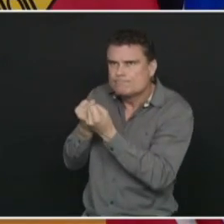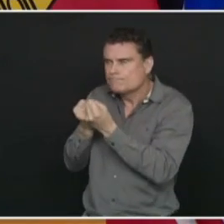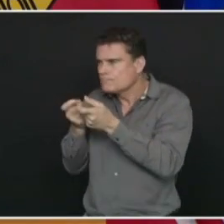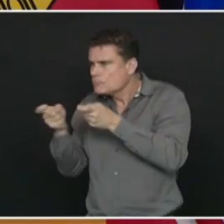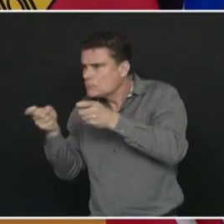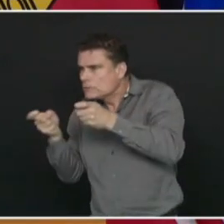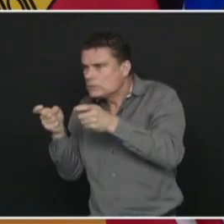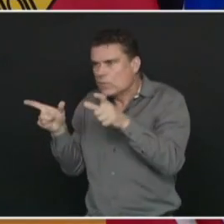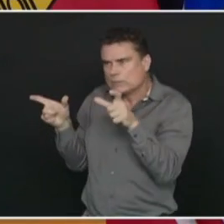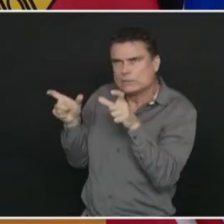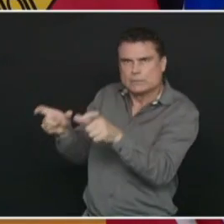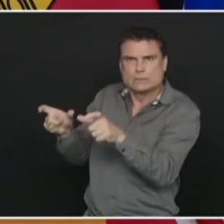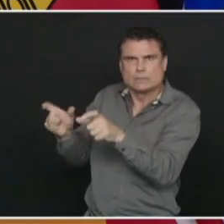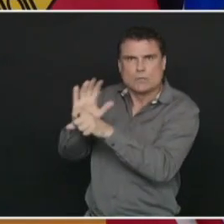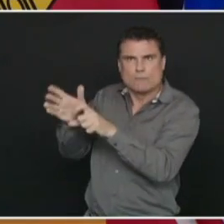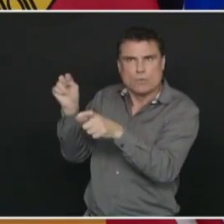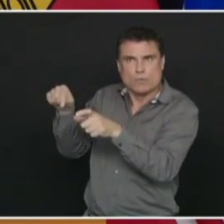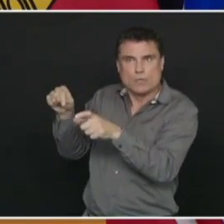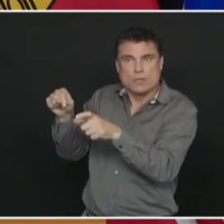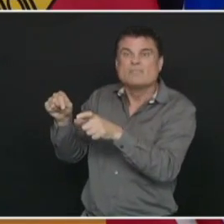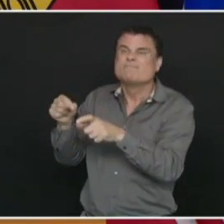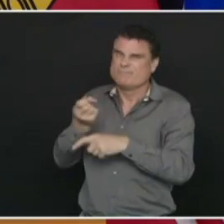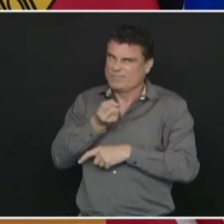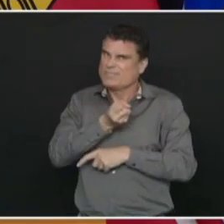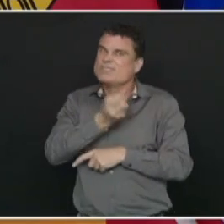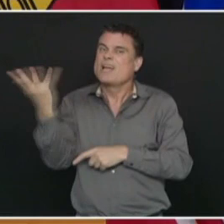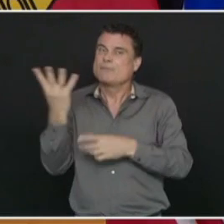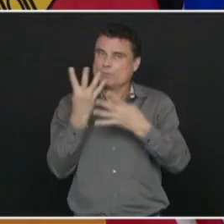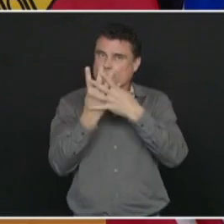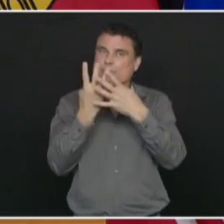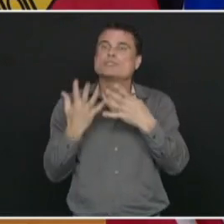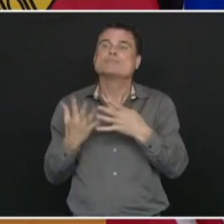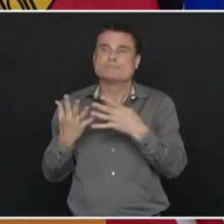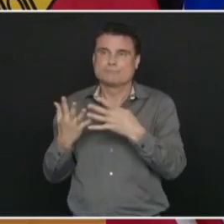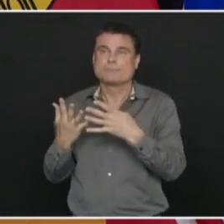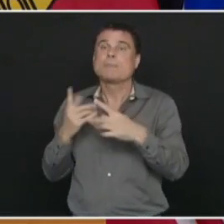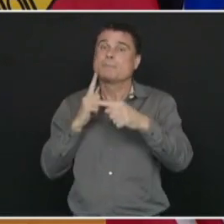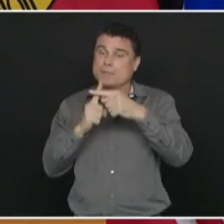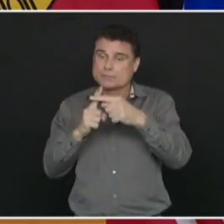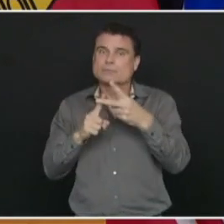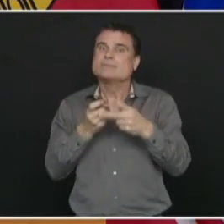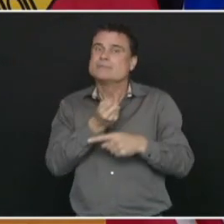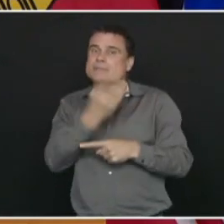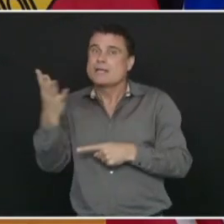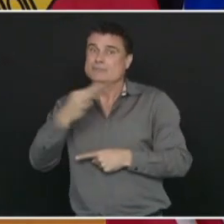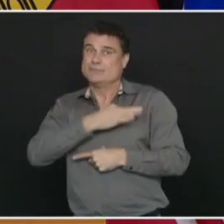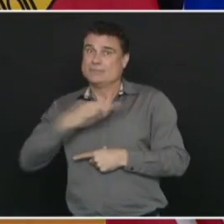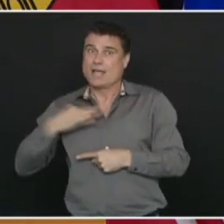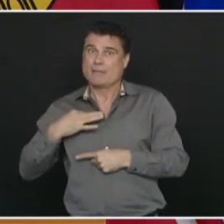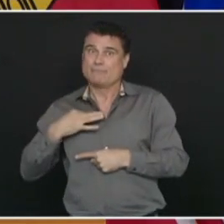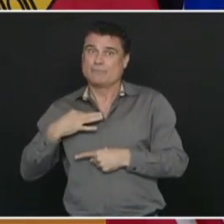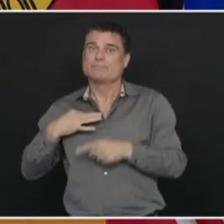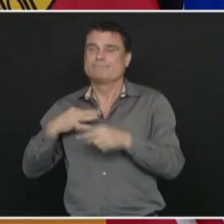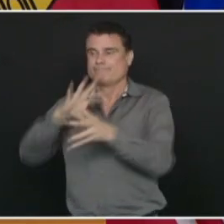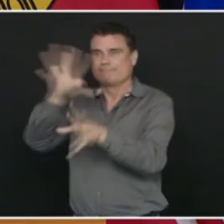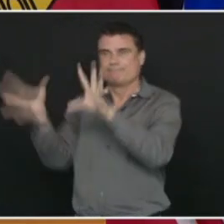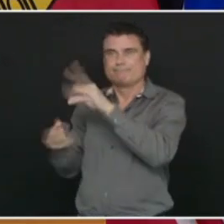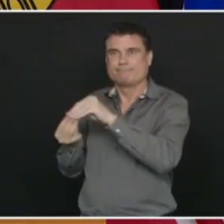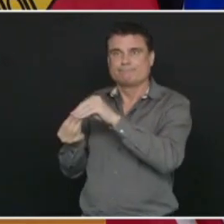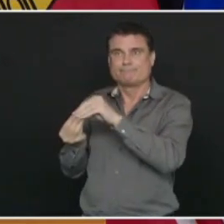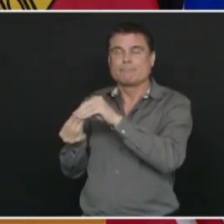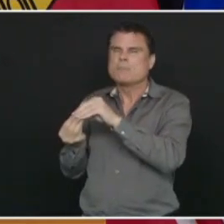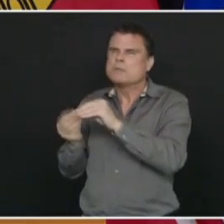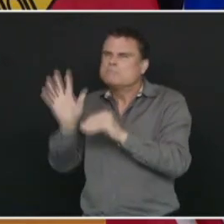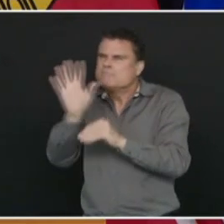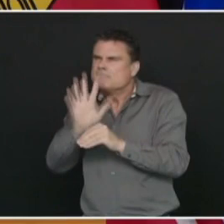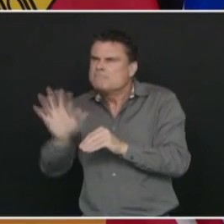time to unwind and to be kind to each other. I sincerely hope that most people have avoided any